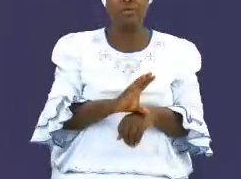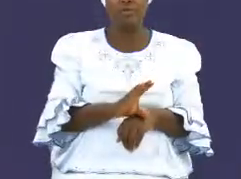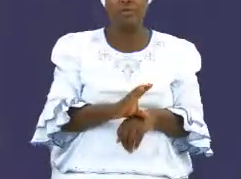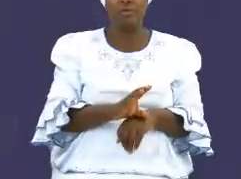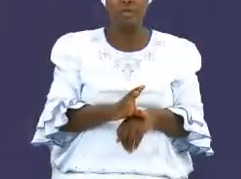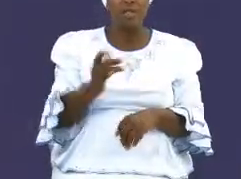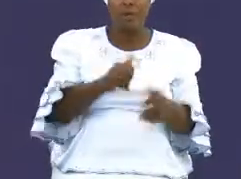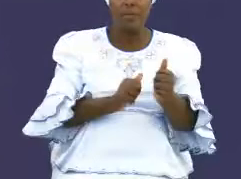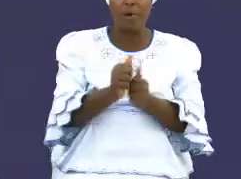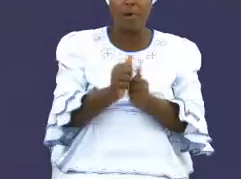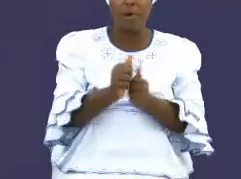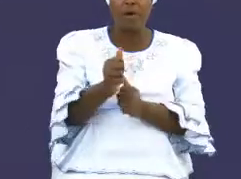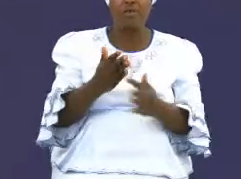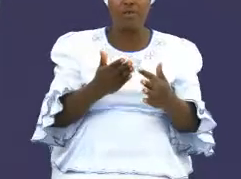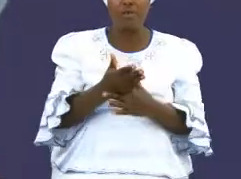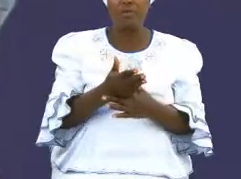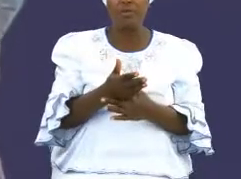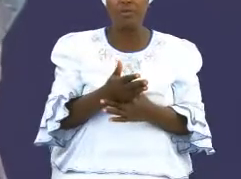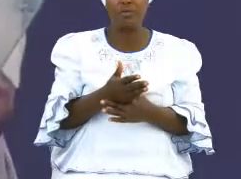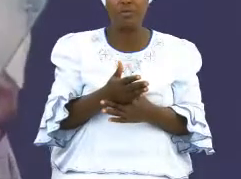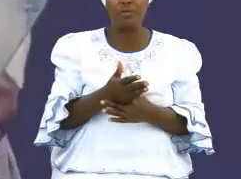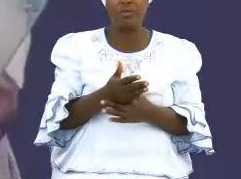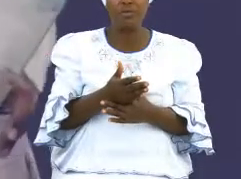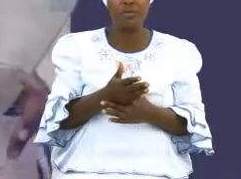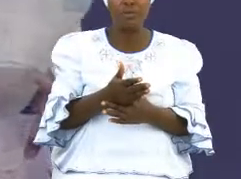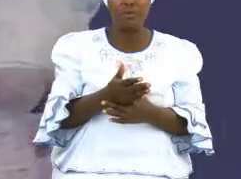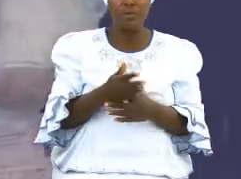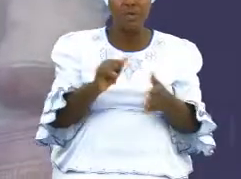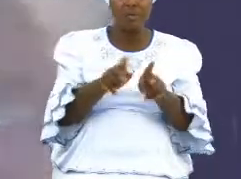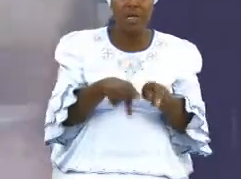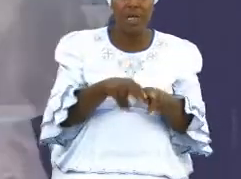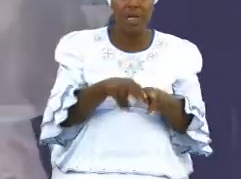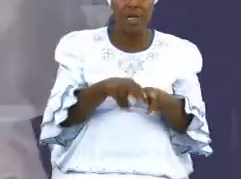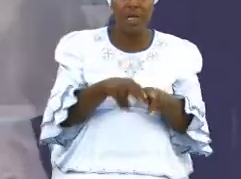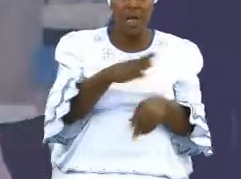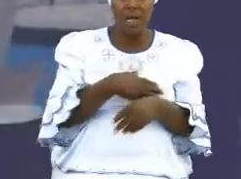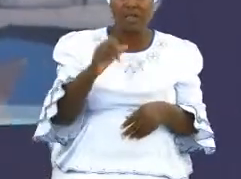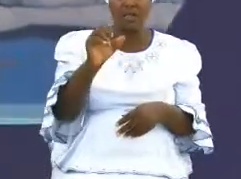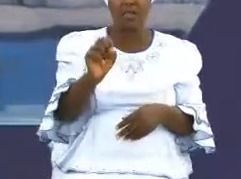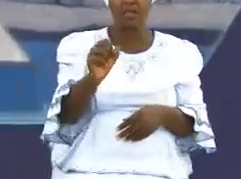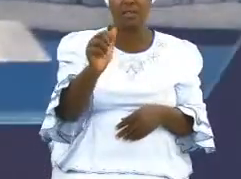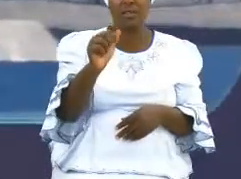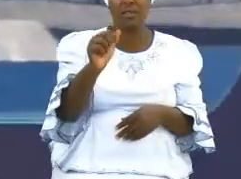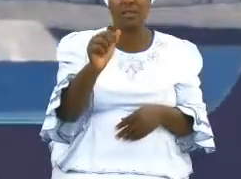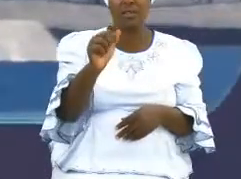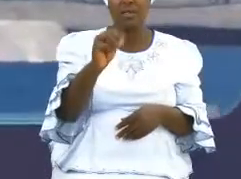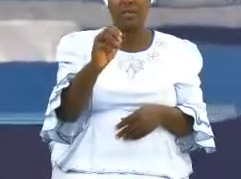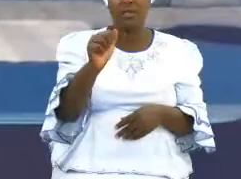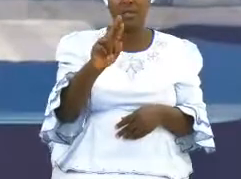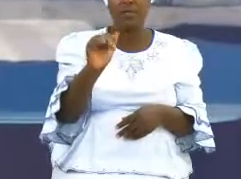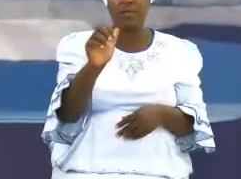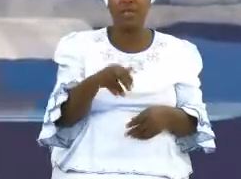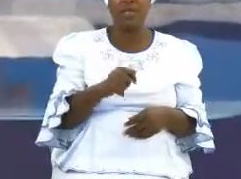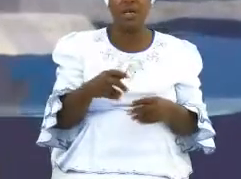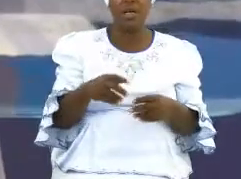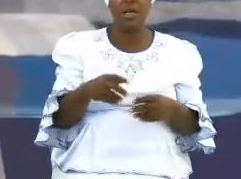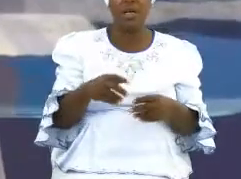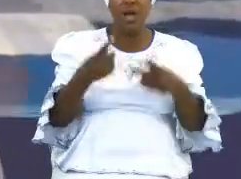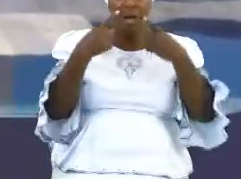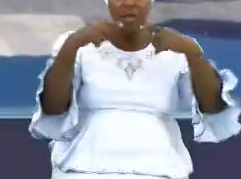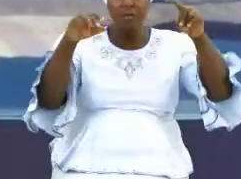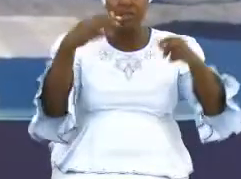through Phoenicia and Samaria, declaring the